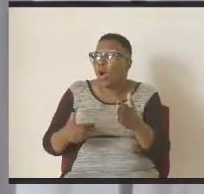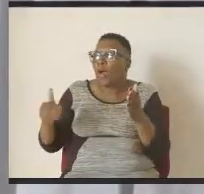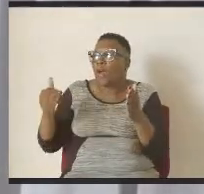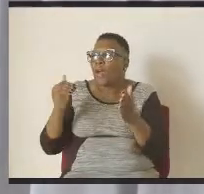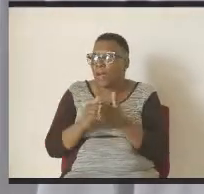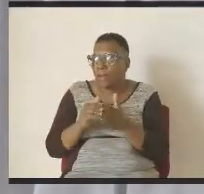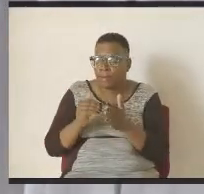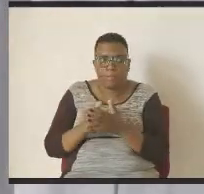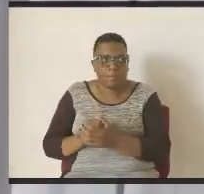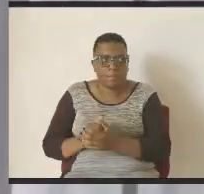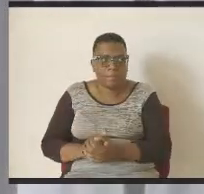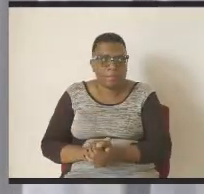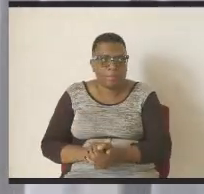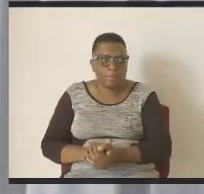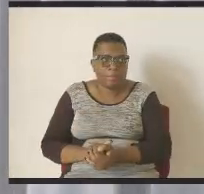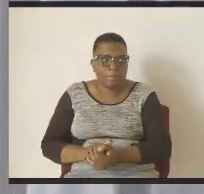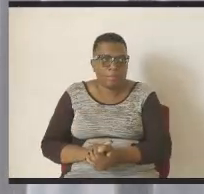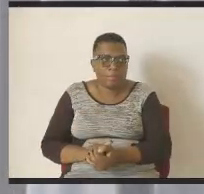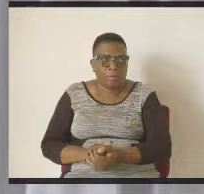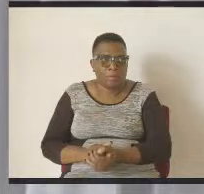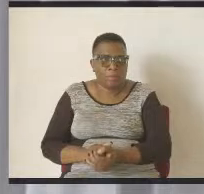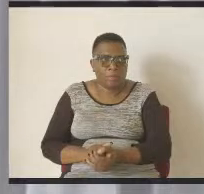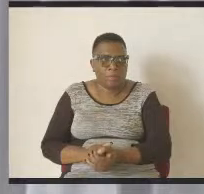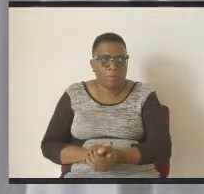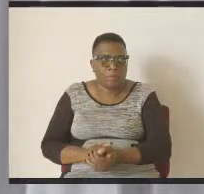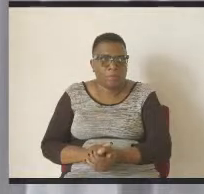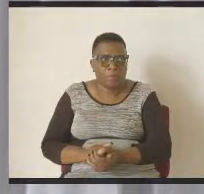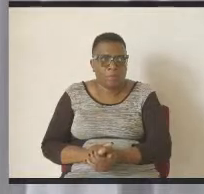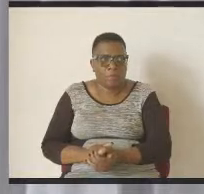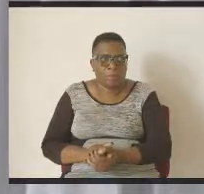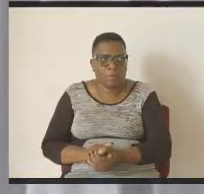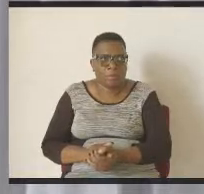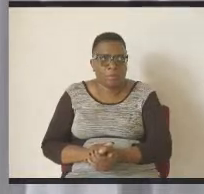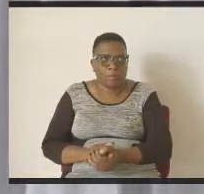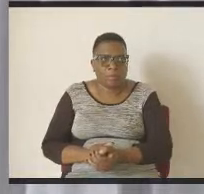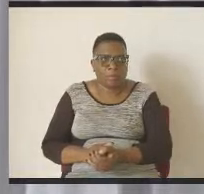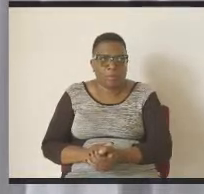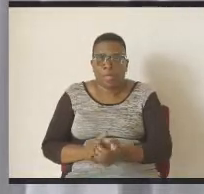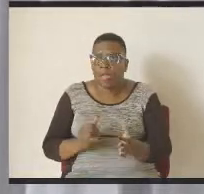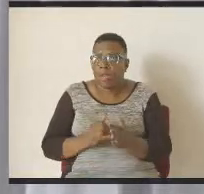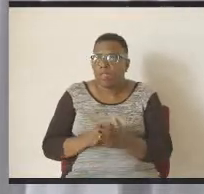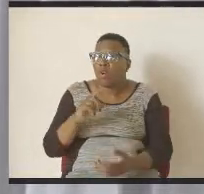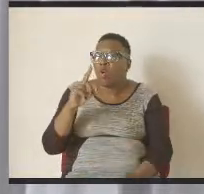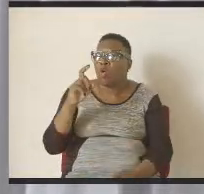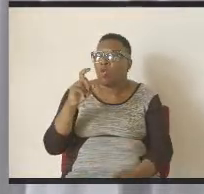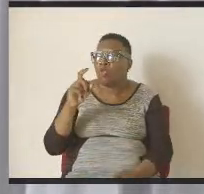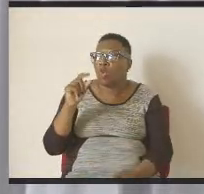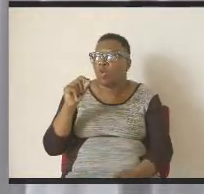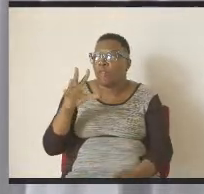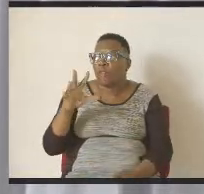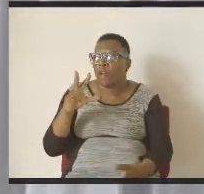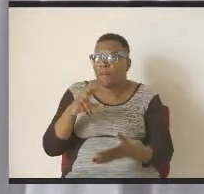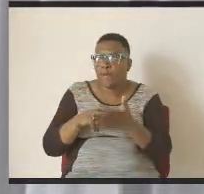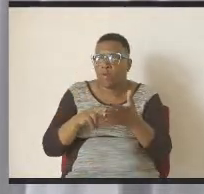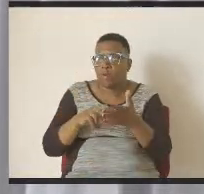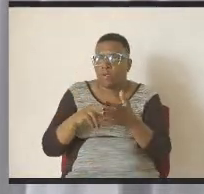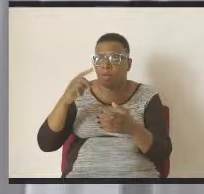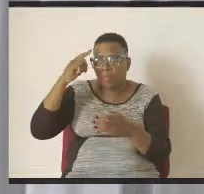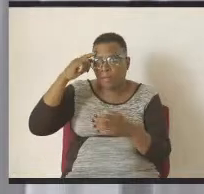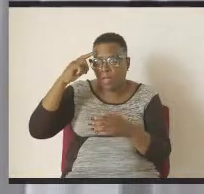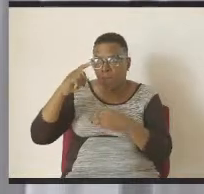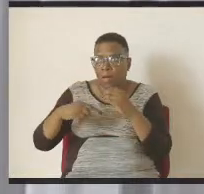is instructive to this. There's 125 verses. I thought about reading all of them, just for the fun of it, right? Because it is the